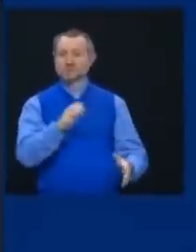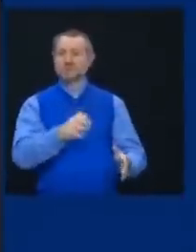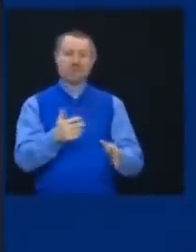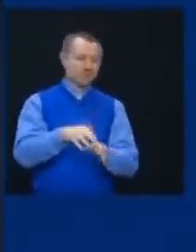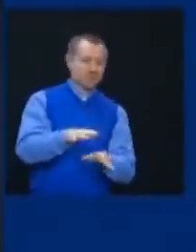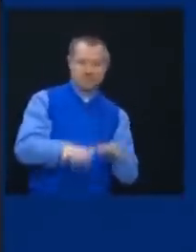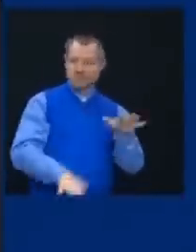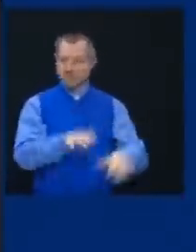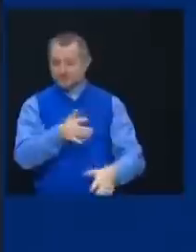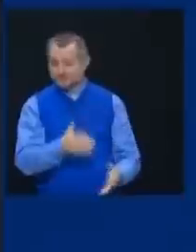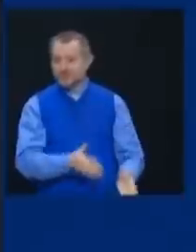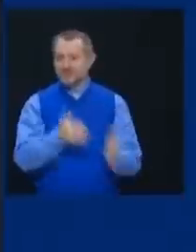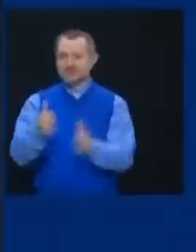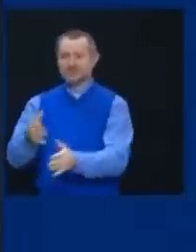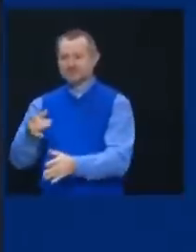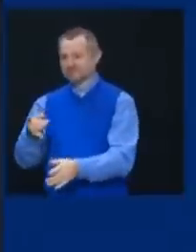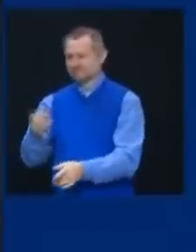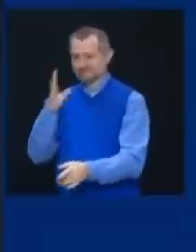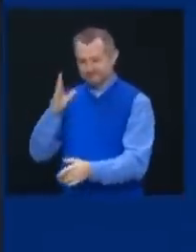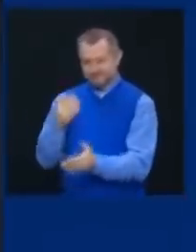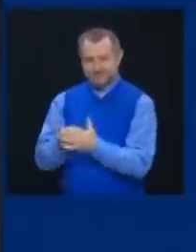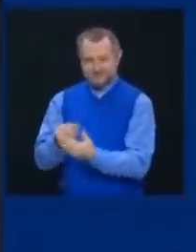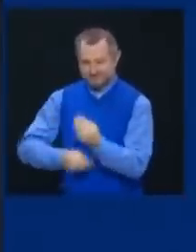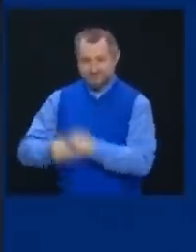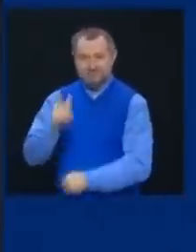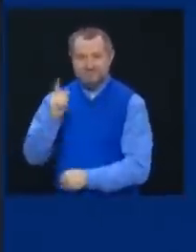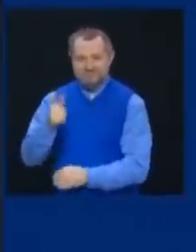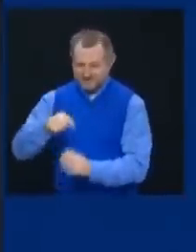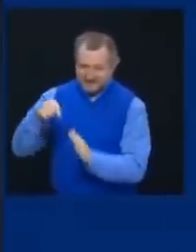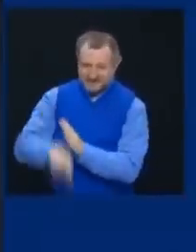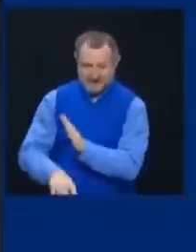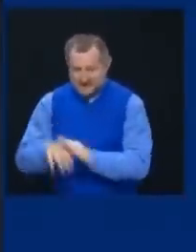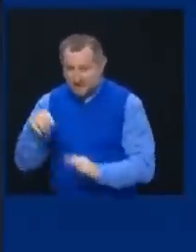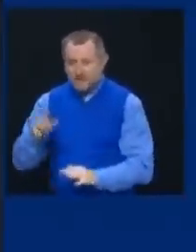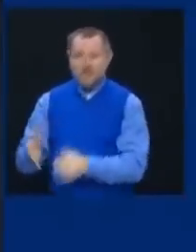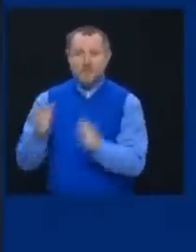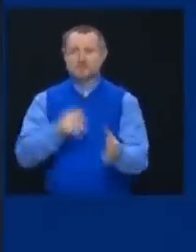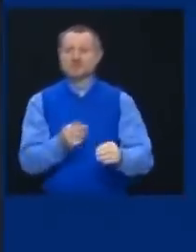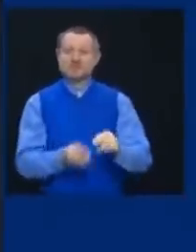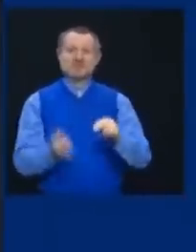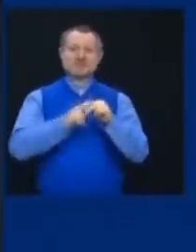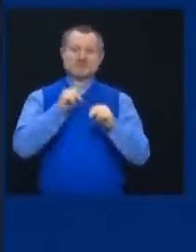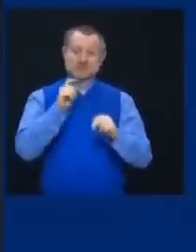have a terrible financial picture. We have to do vaccines.